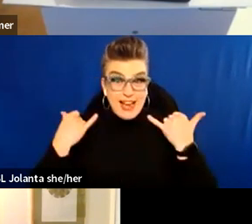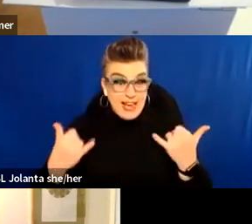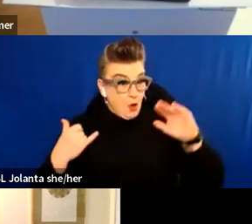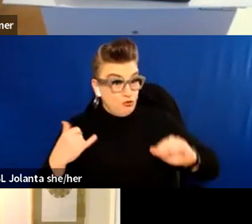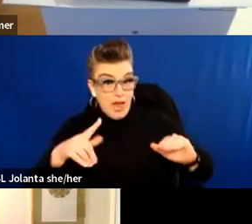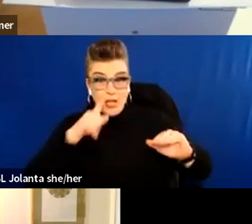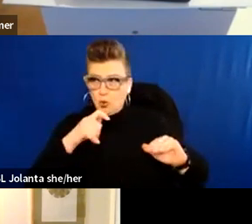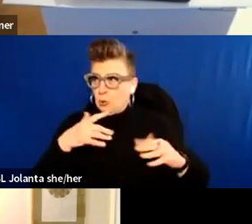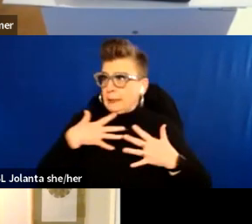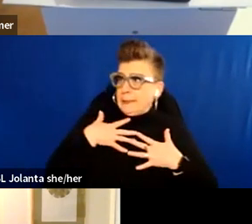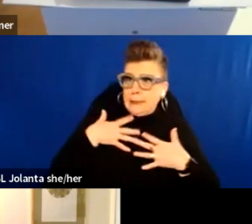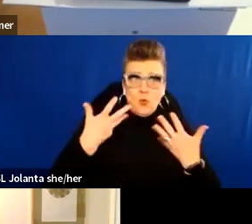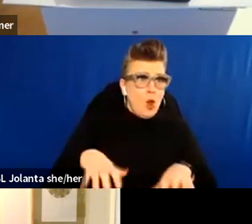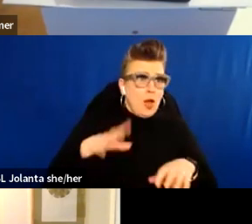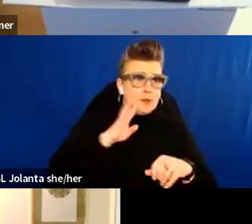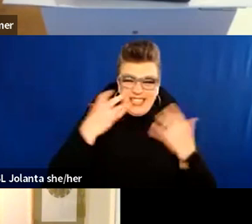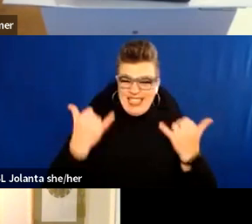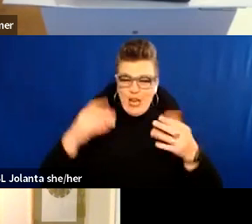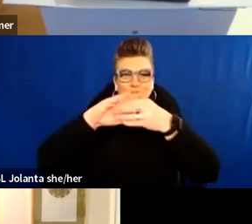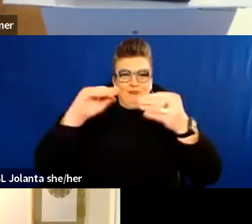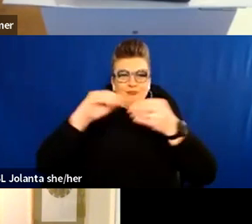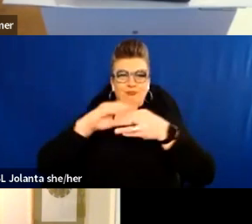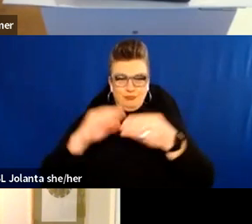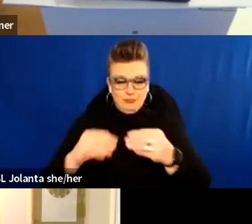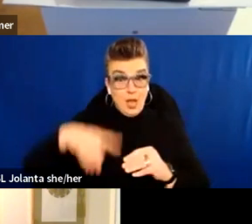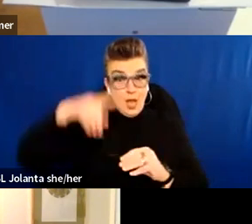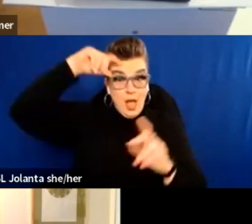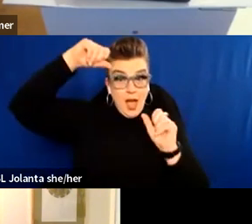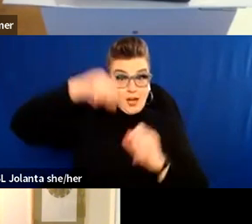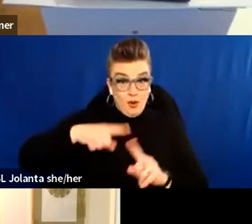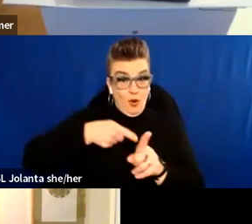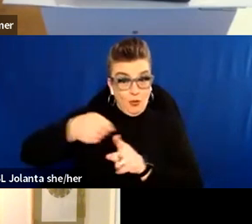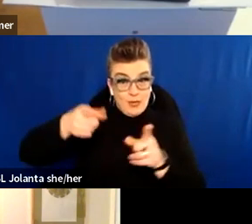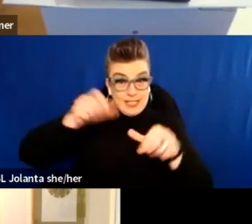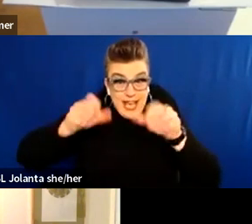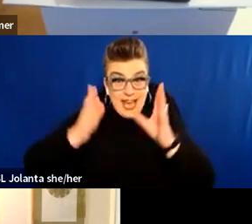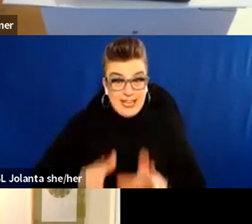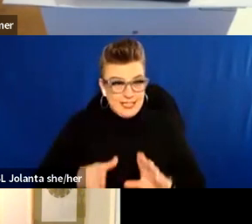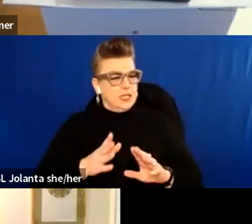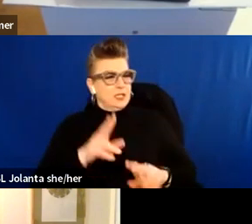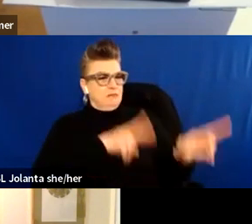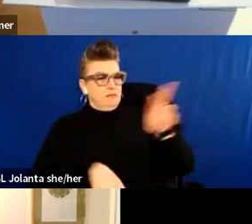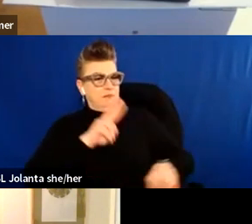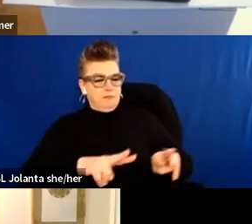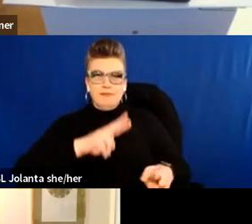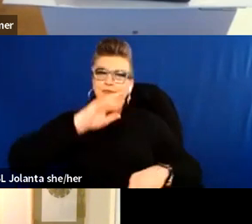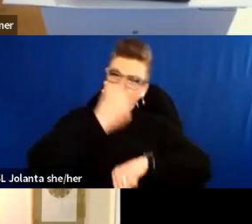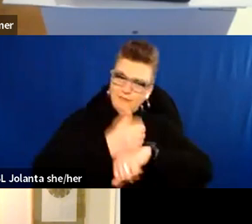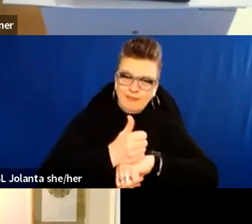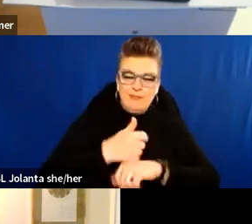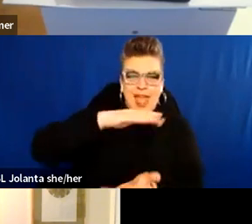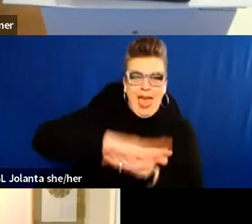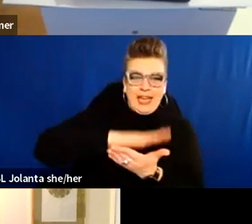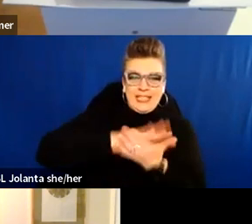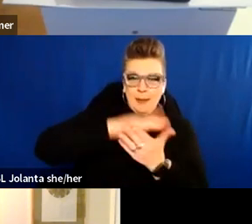neuropsych evaluation identified kj as academically gifted he tested into the awc program yet we and many other